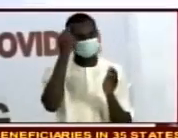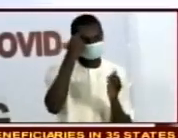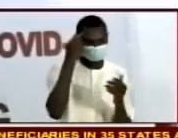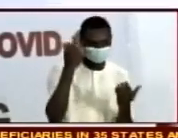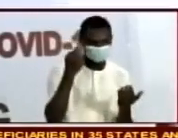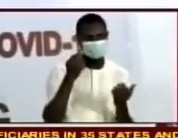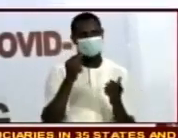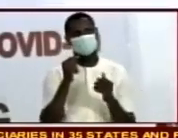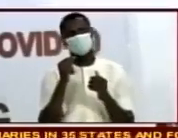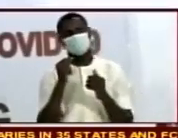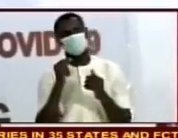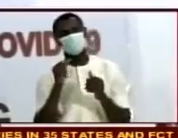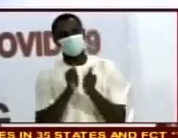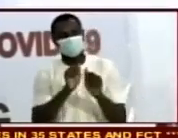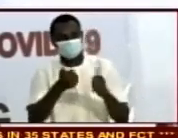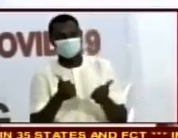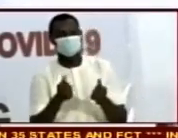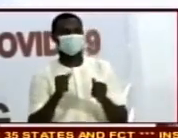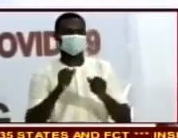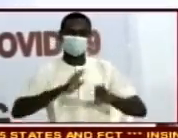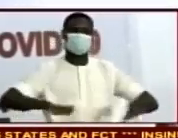actually collected.